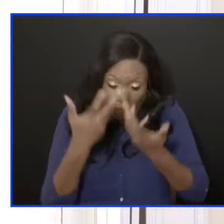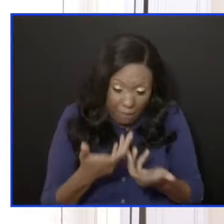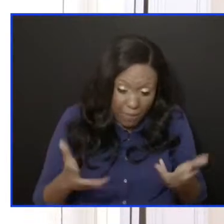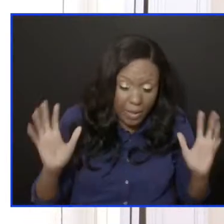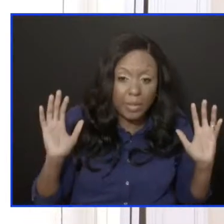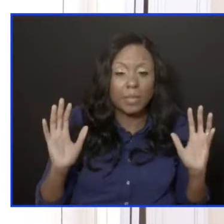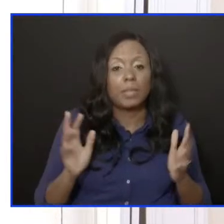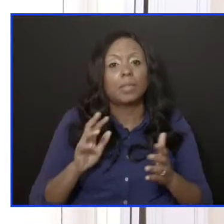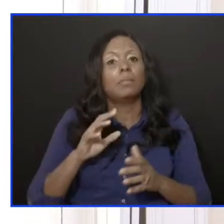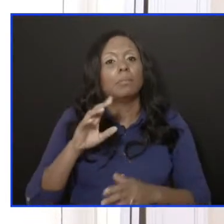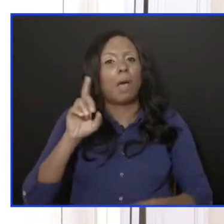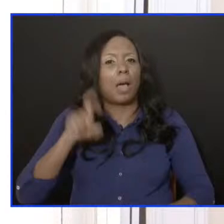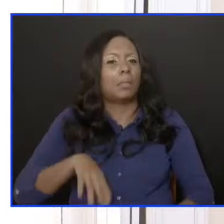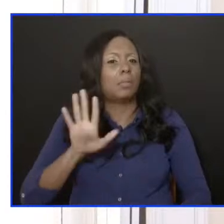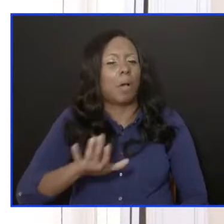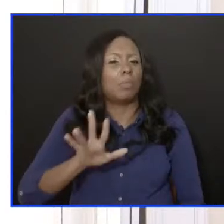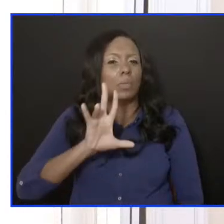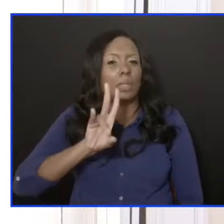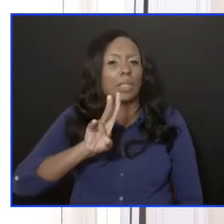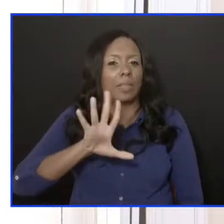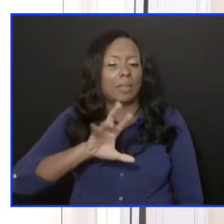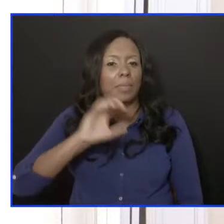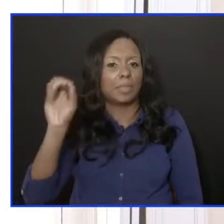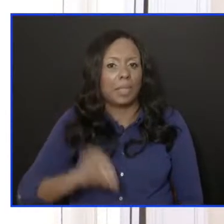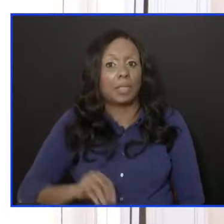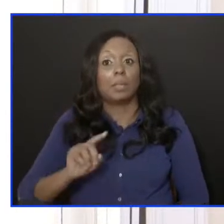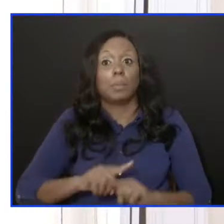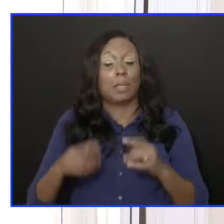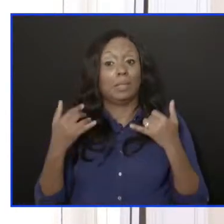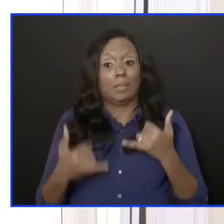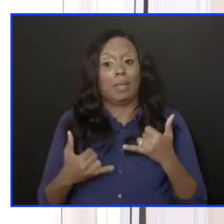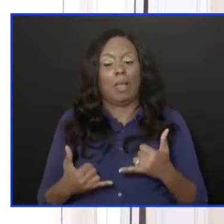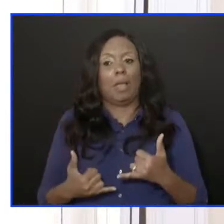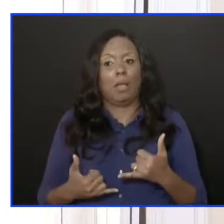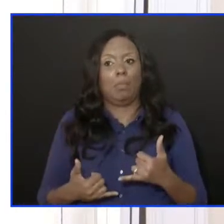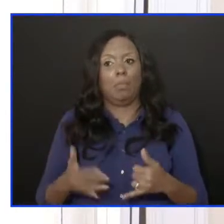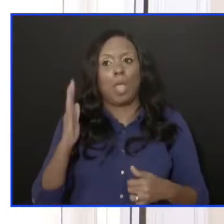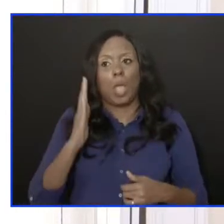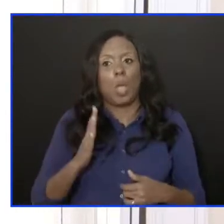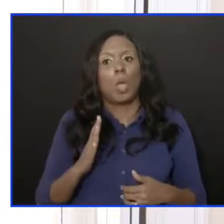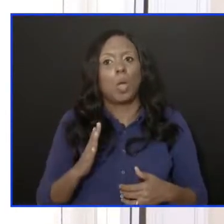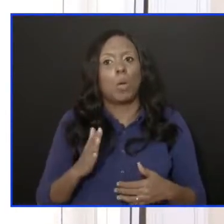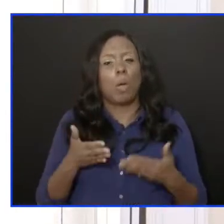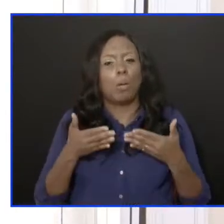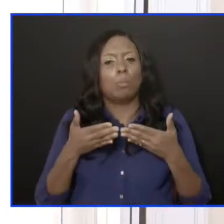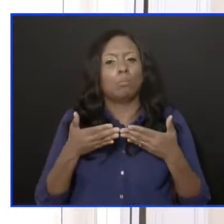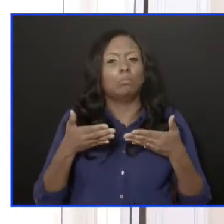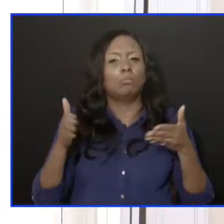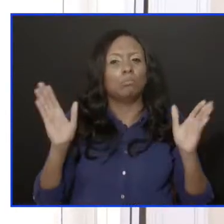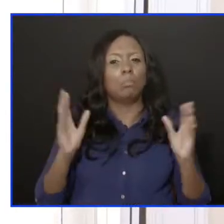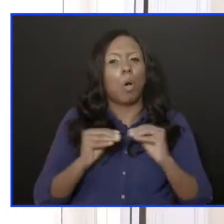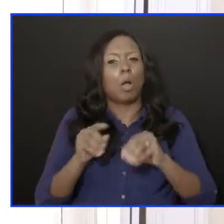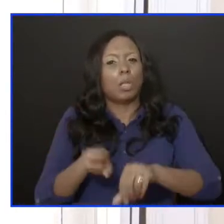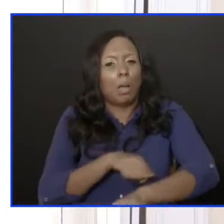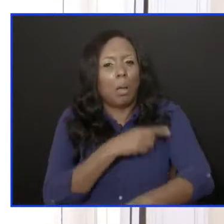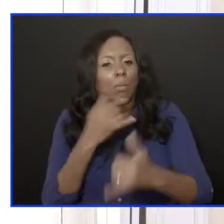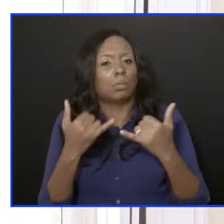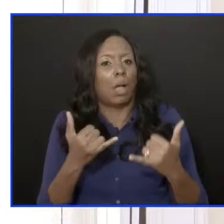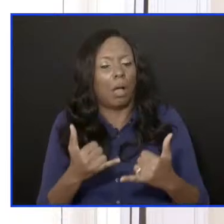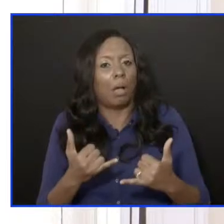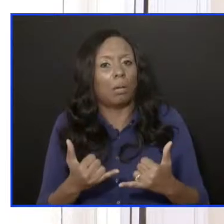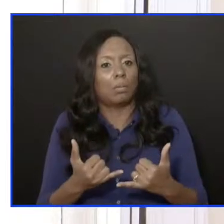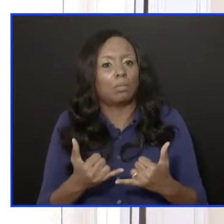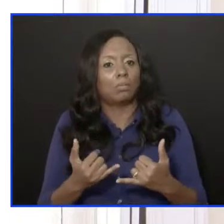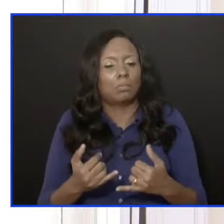of deconstructing now and allowing persons to gradually get back more control over their activities,